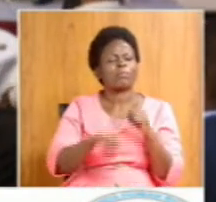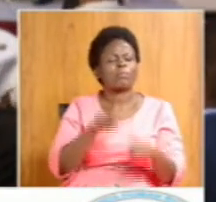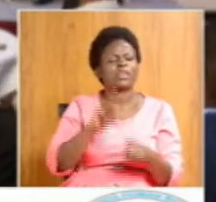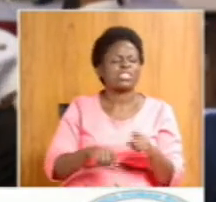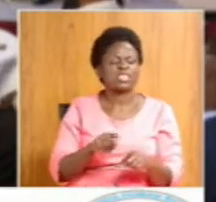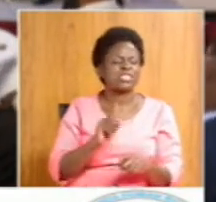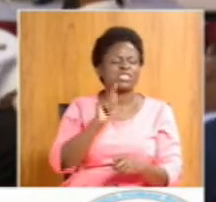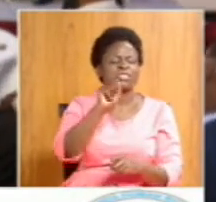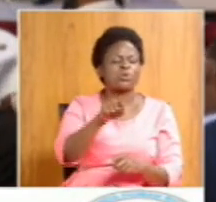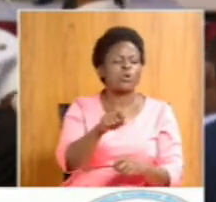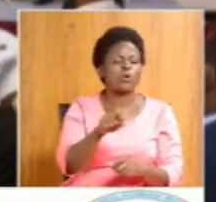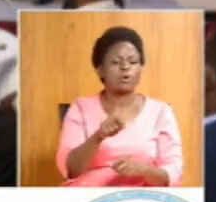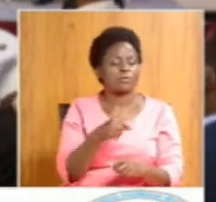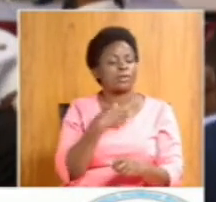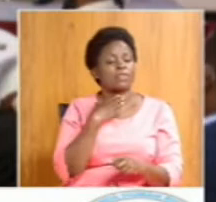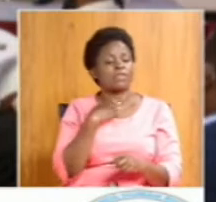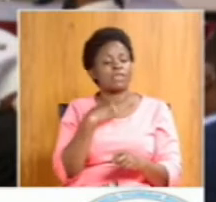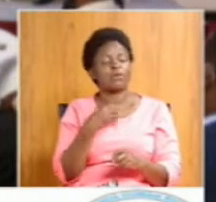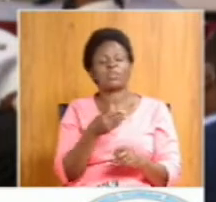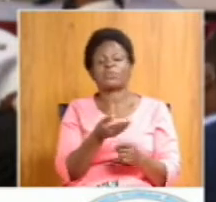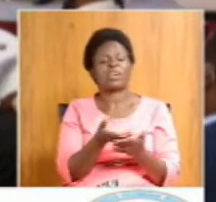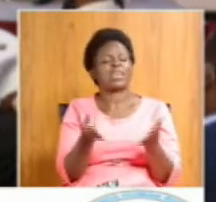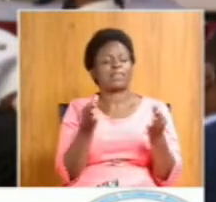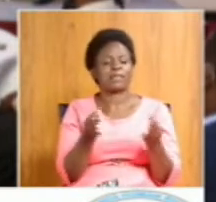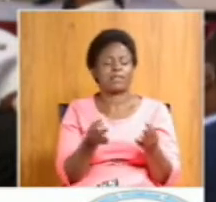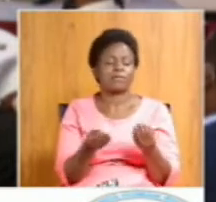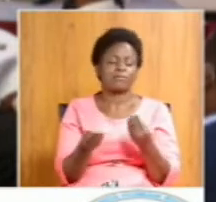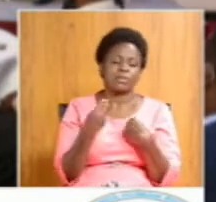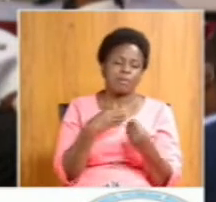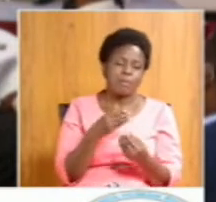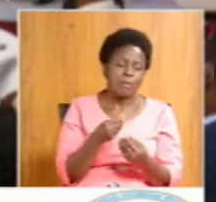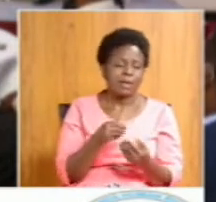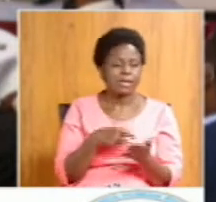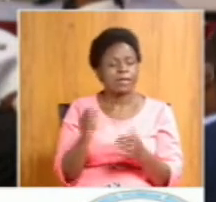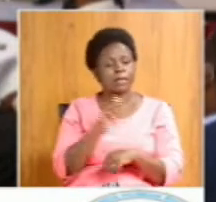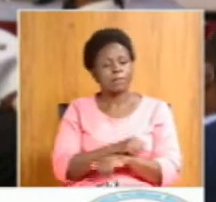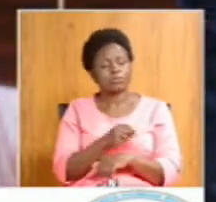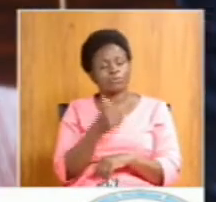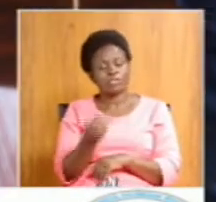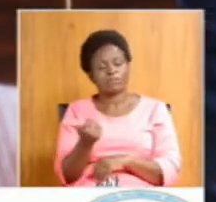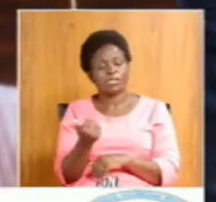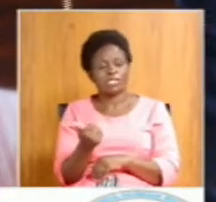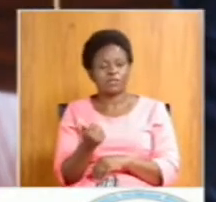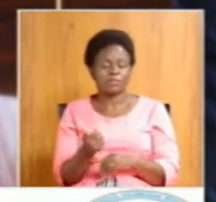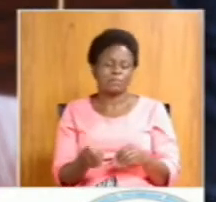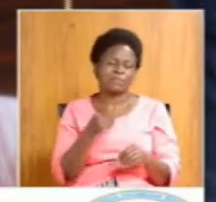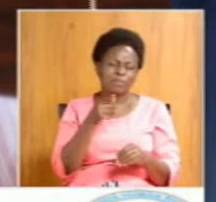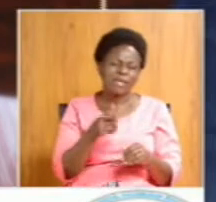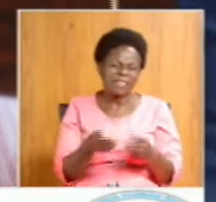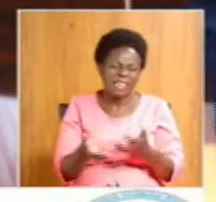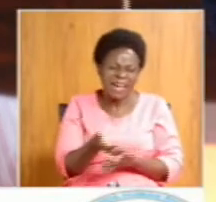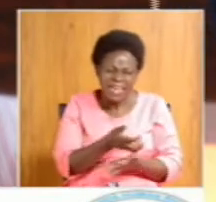is before them. They want all these handouts. Can I have some money to pay fees for my child? And they are